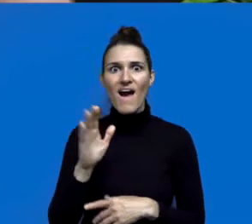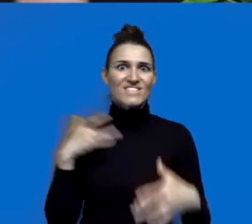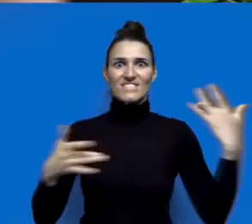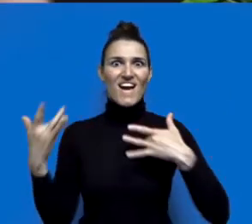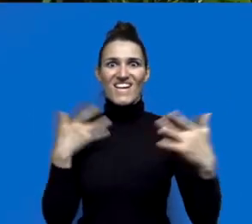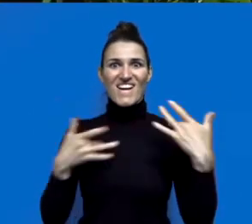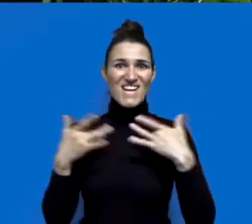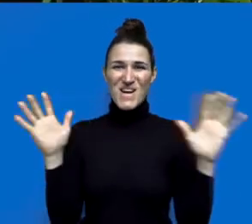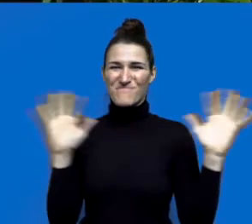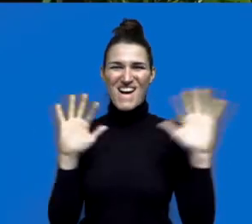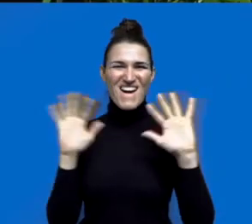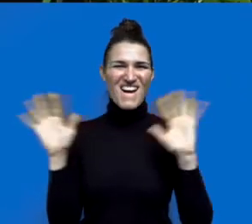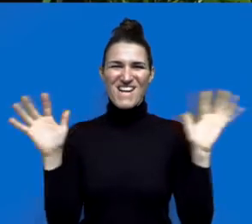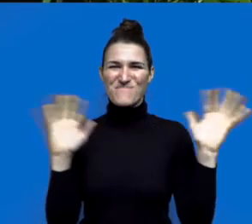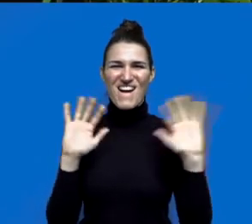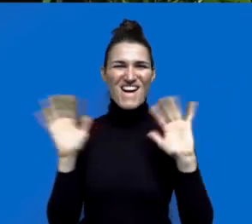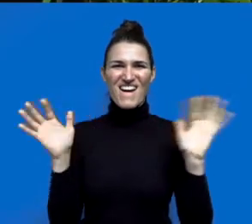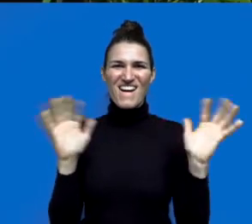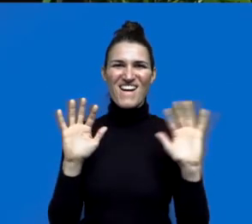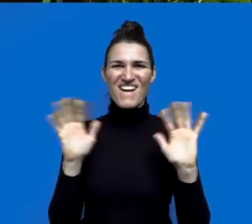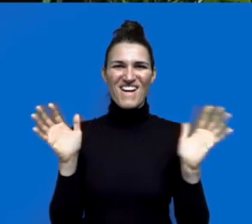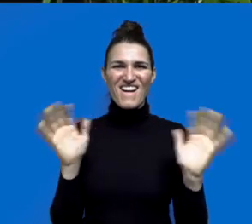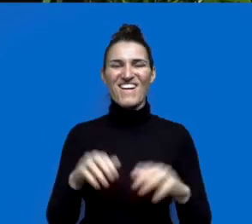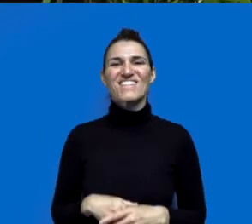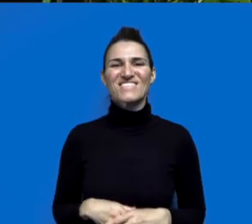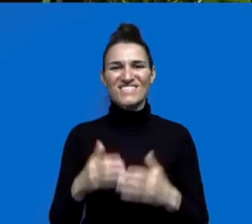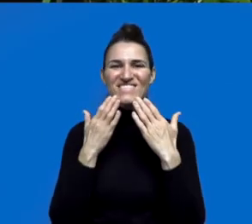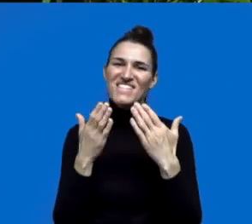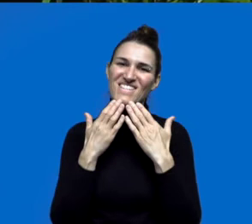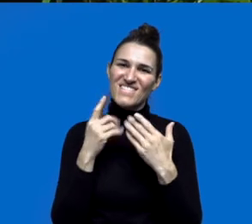can. Goodbye. Goodbye.